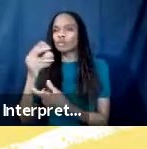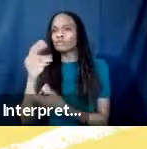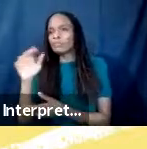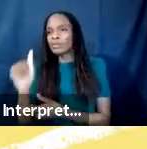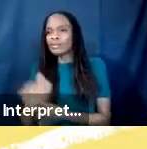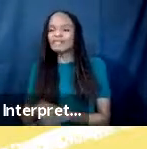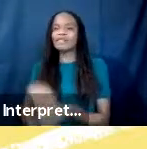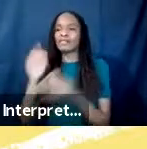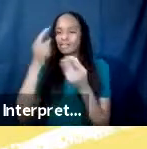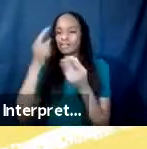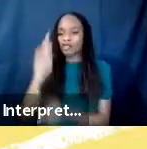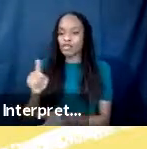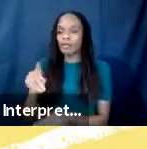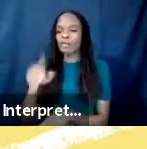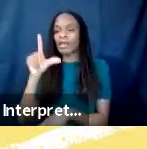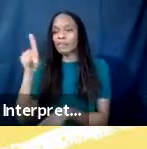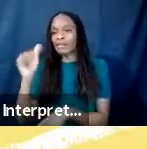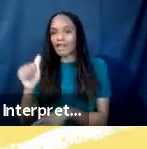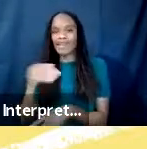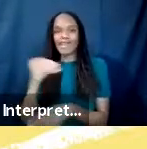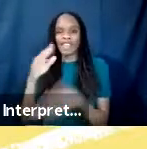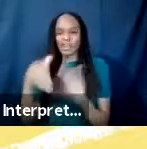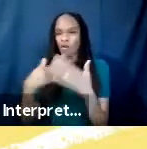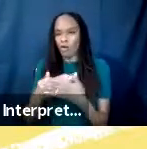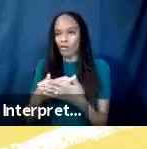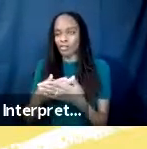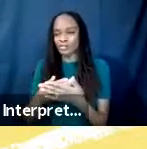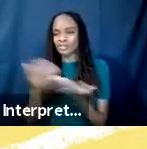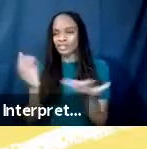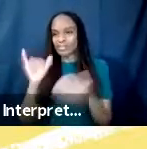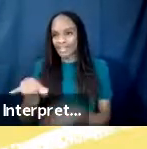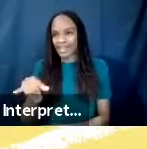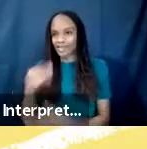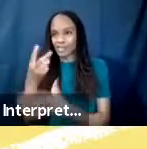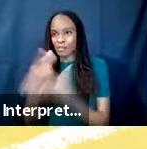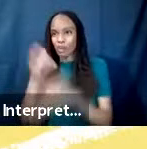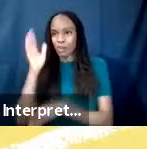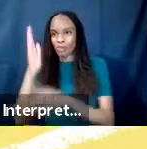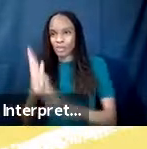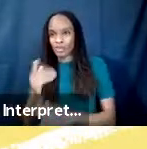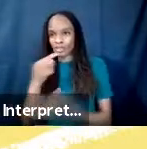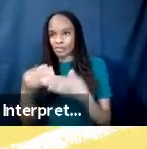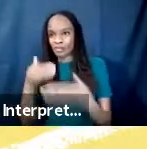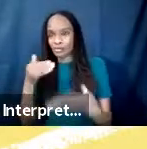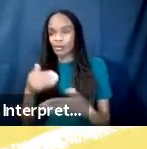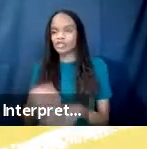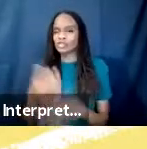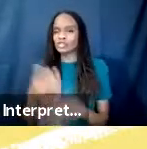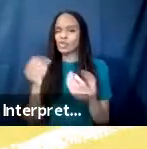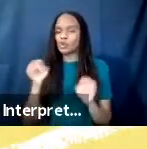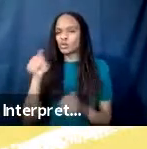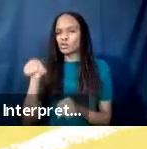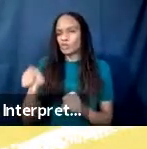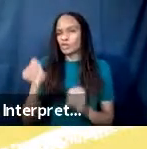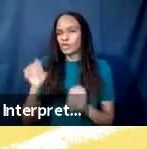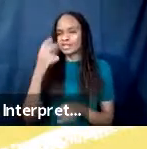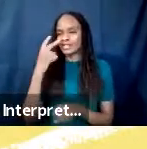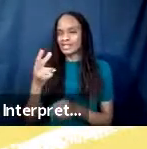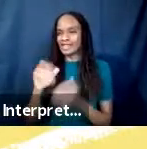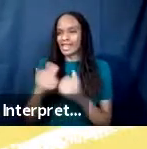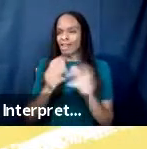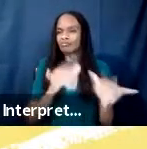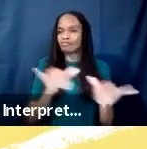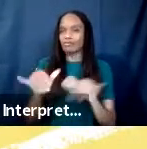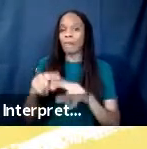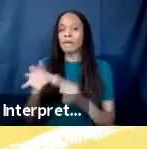MPA, LBA tiers that Lorna and Stephanie just talked to you about. So there's consistency between those, but you will find that the special new media